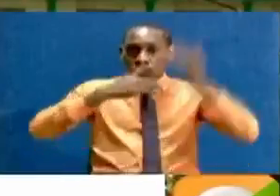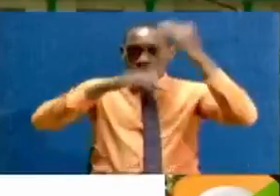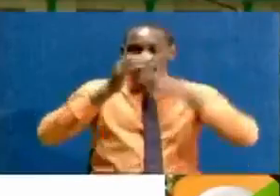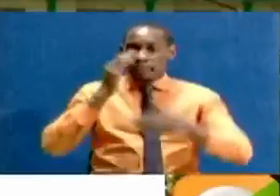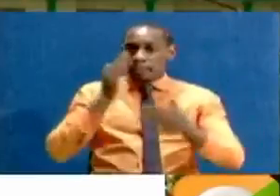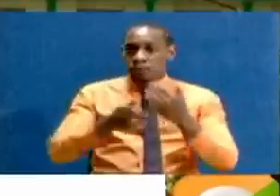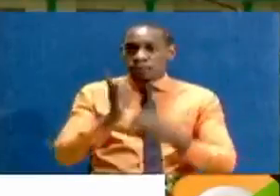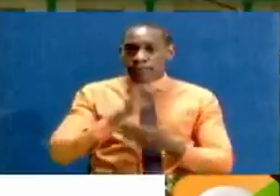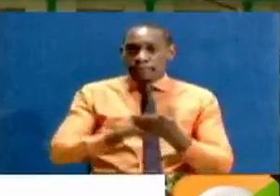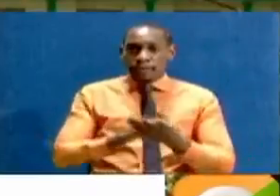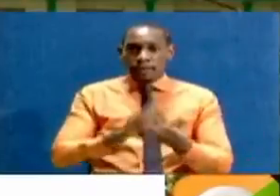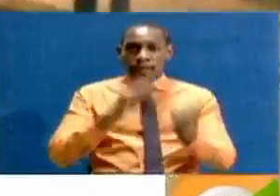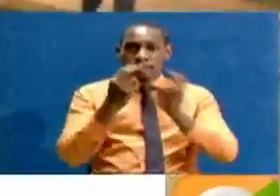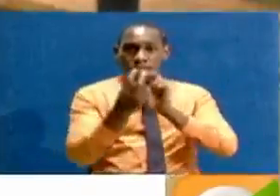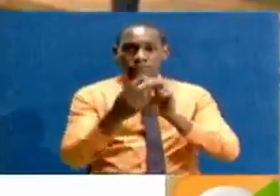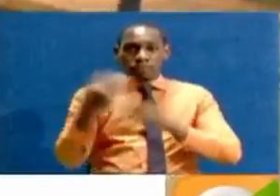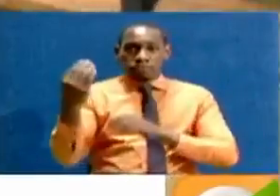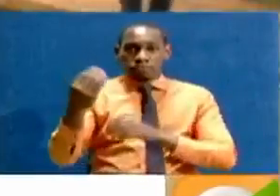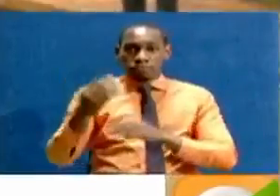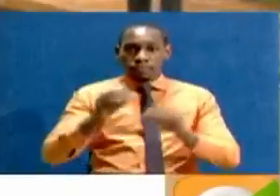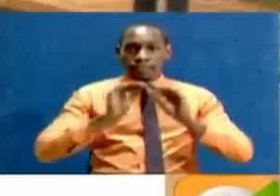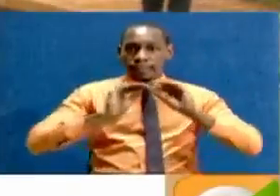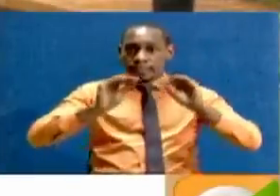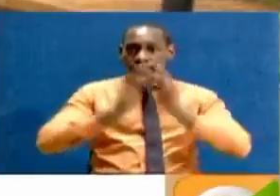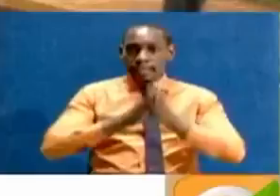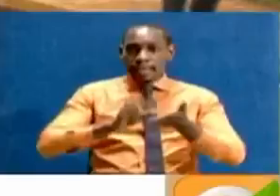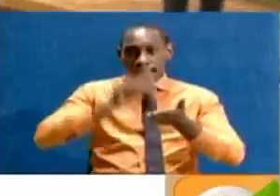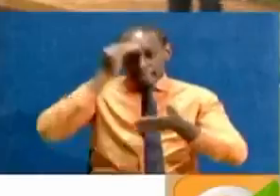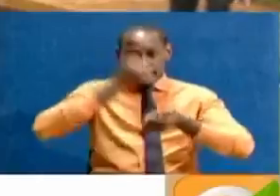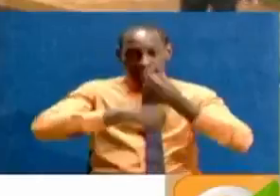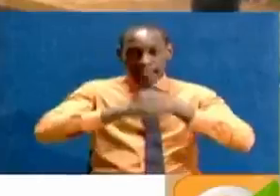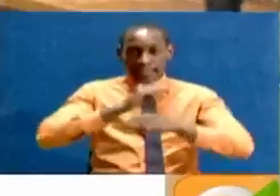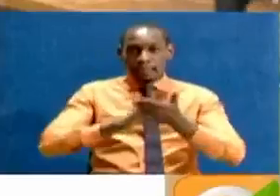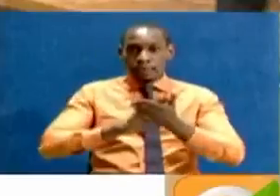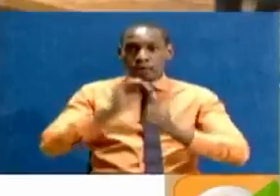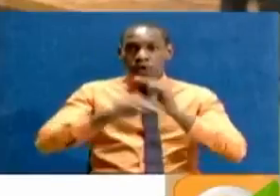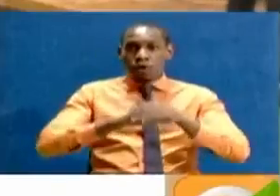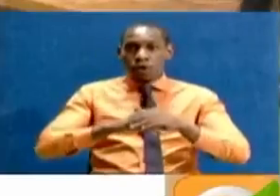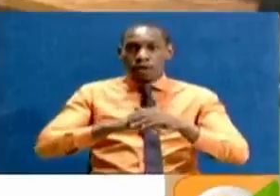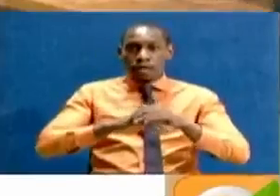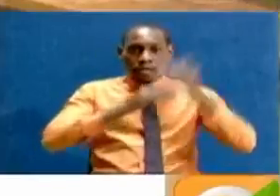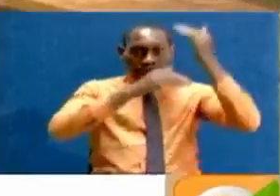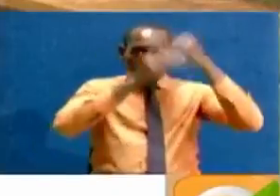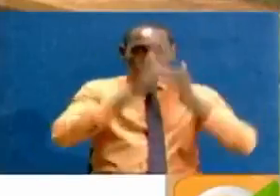has suspended face-to-face teaching and learning activities in all campuses, with